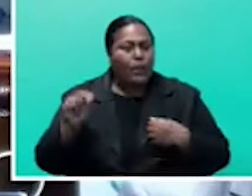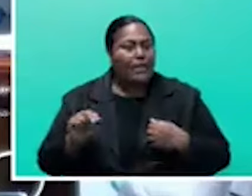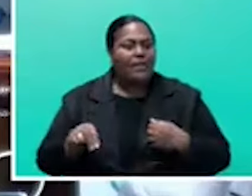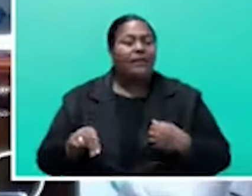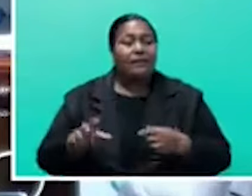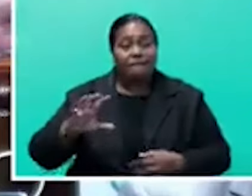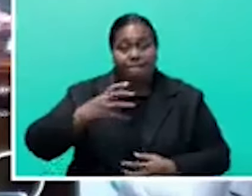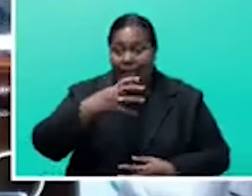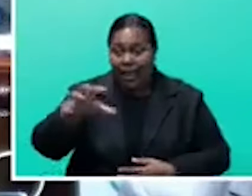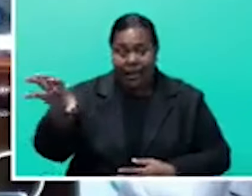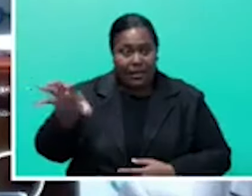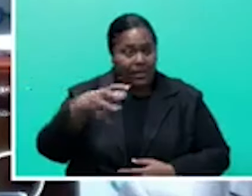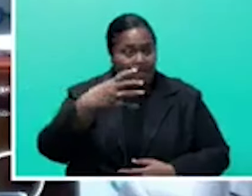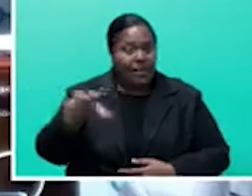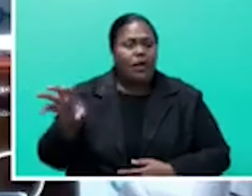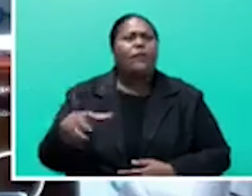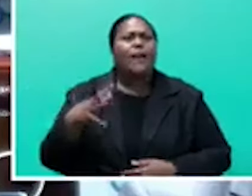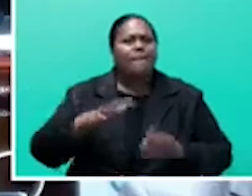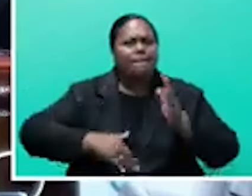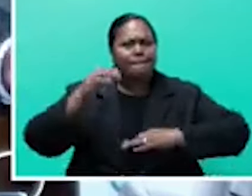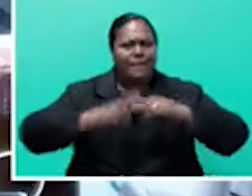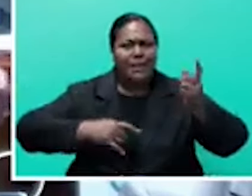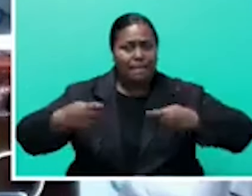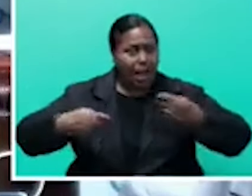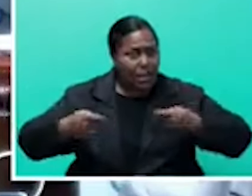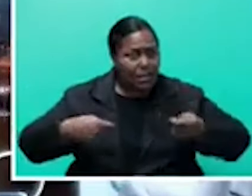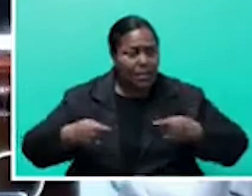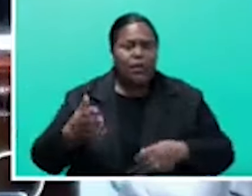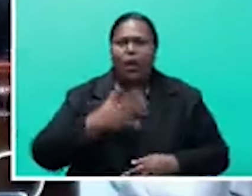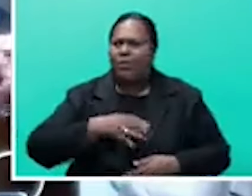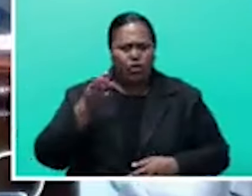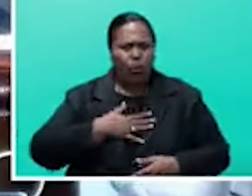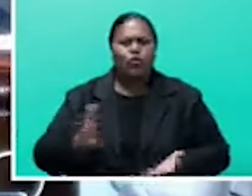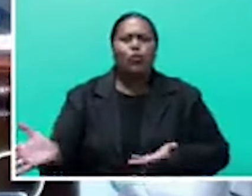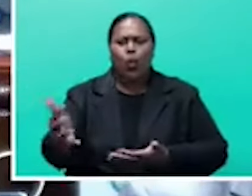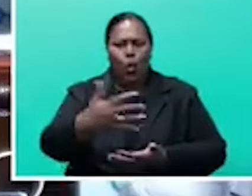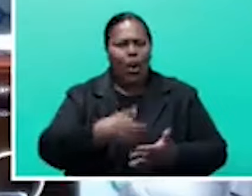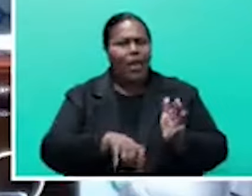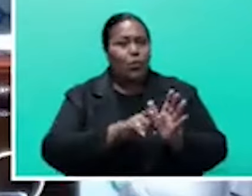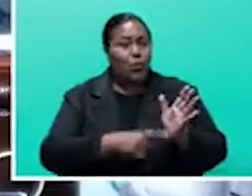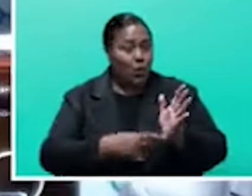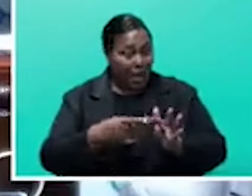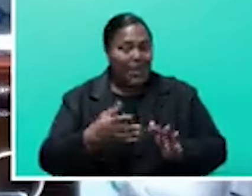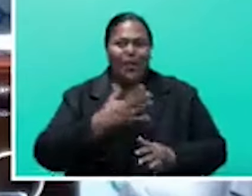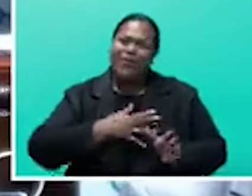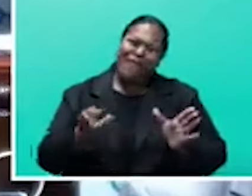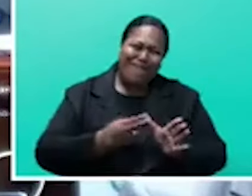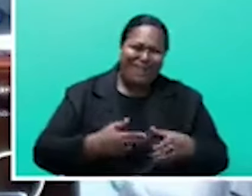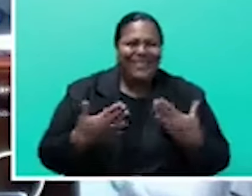market, they tried to be populist, they didn't want to collect rates, they didn't want to charge anybody, and they